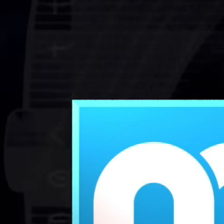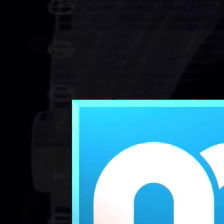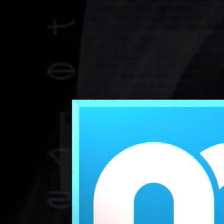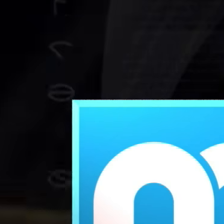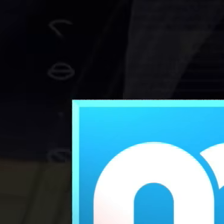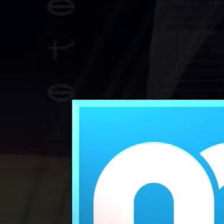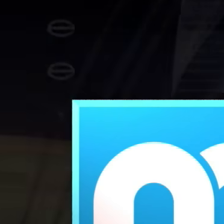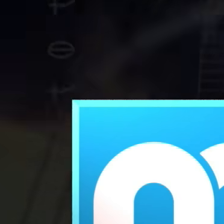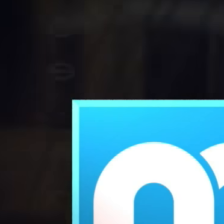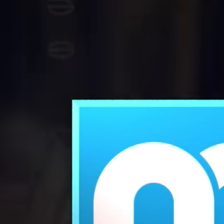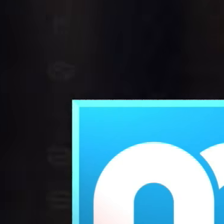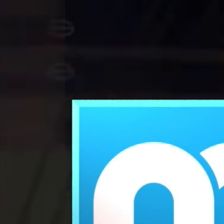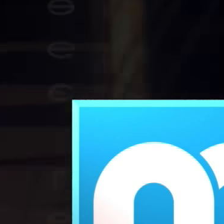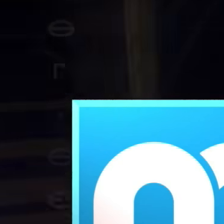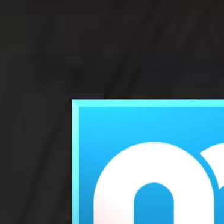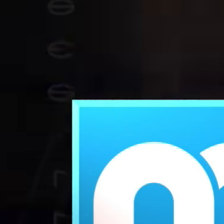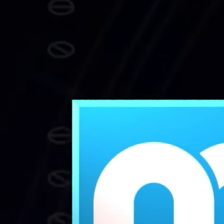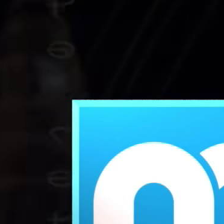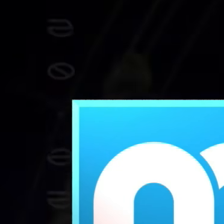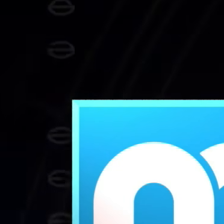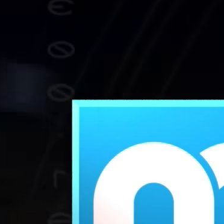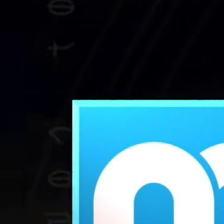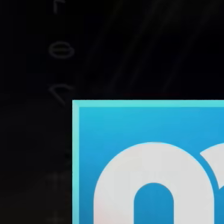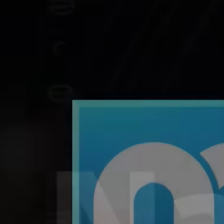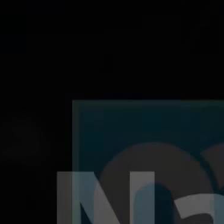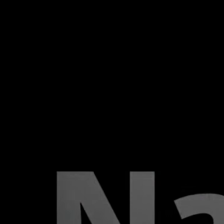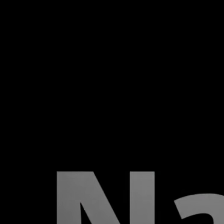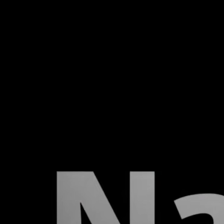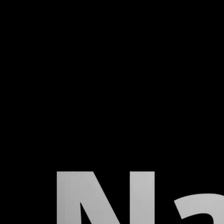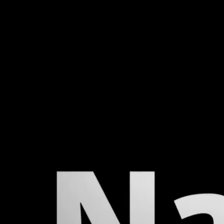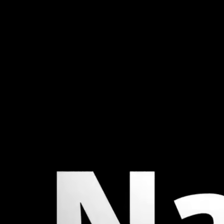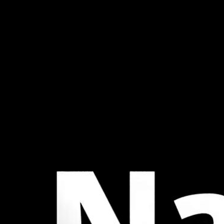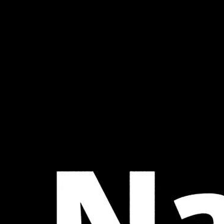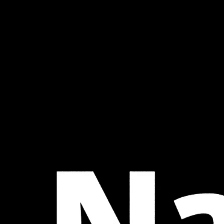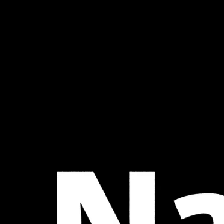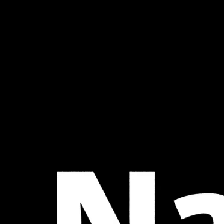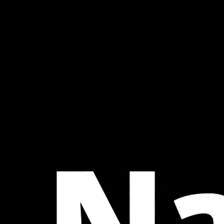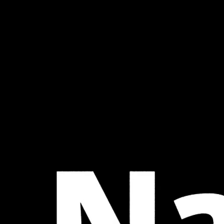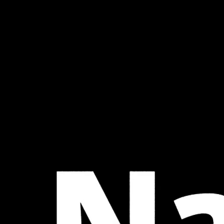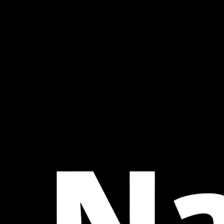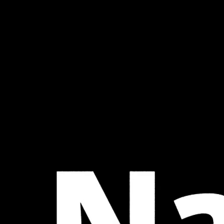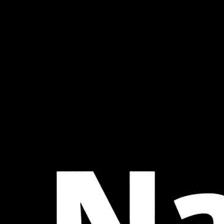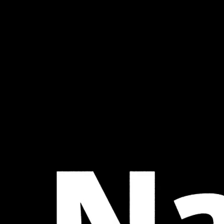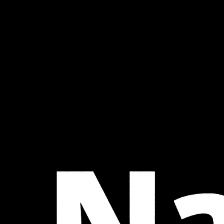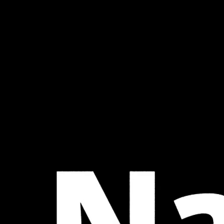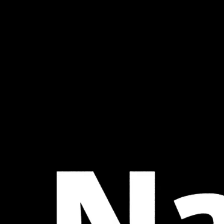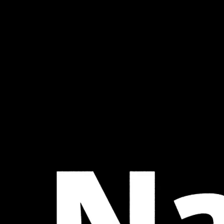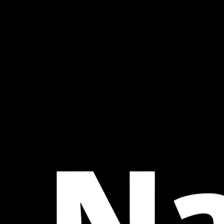or for more information about this and other programs, visit nashville.gov.